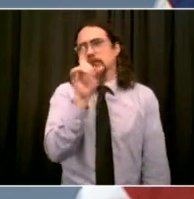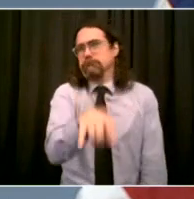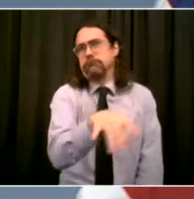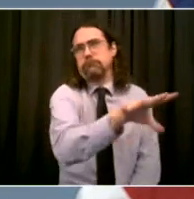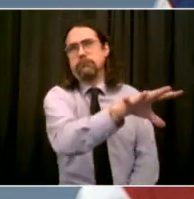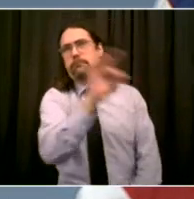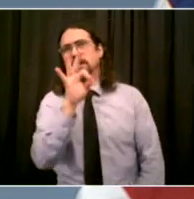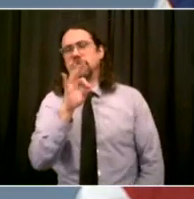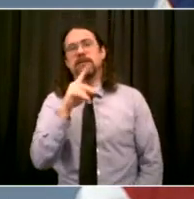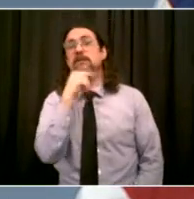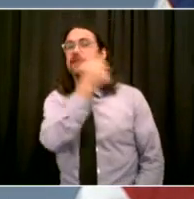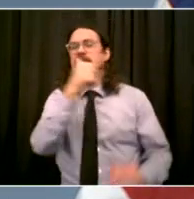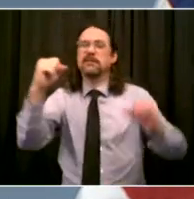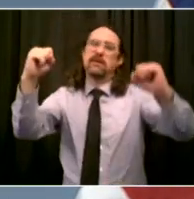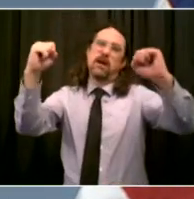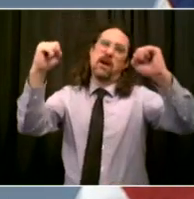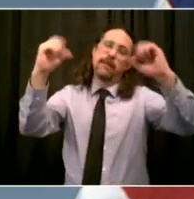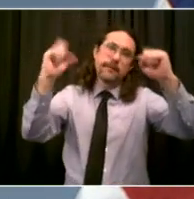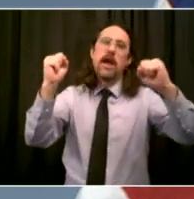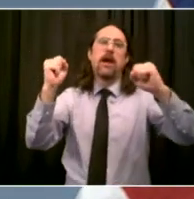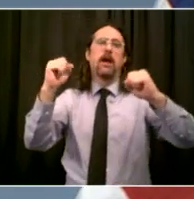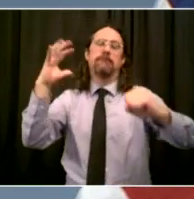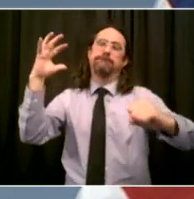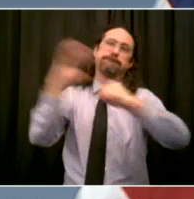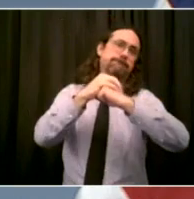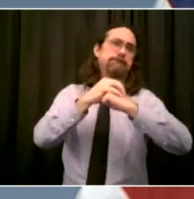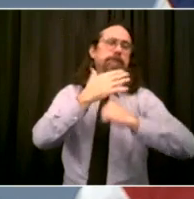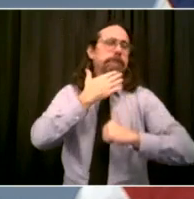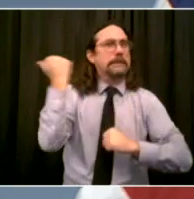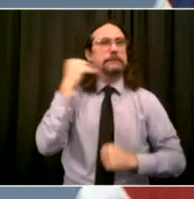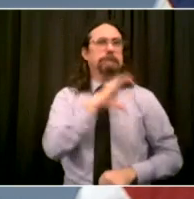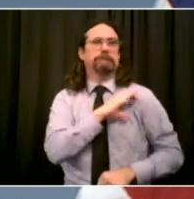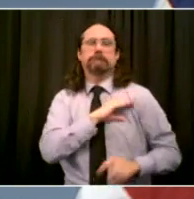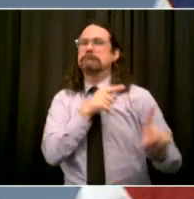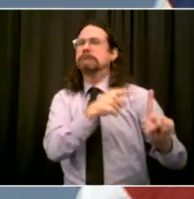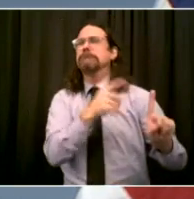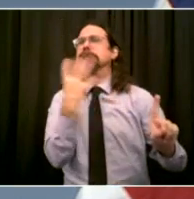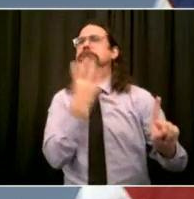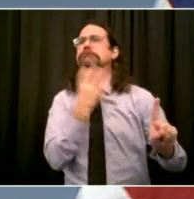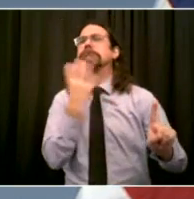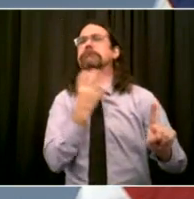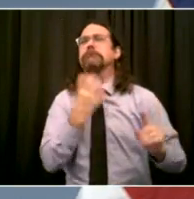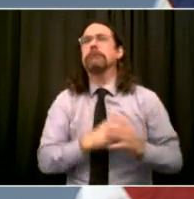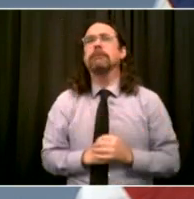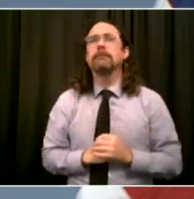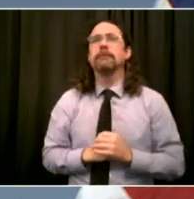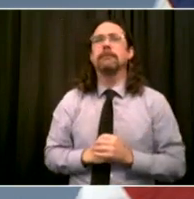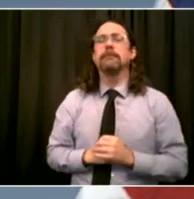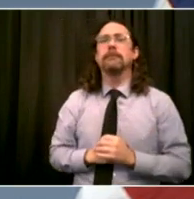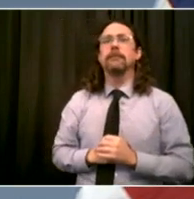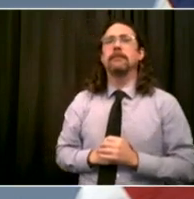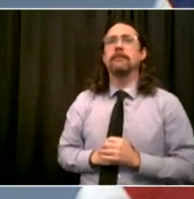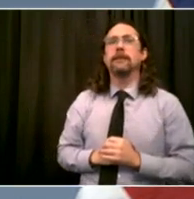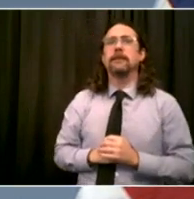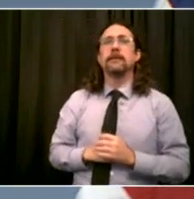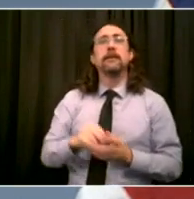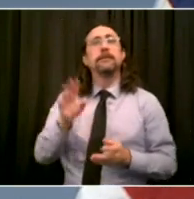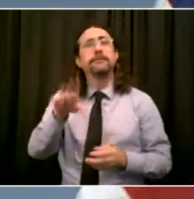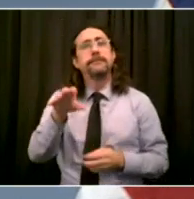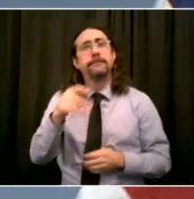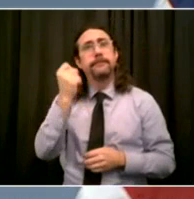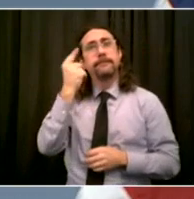when she was not an employee of the New York City Police Department, right after I found out I would be the PC. And, we had conversations,